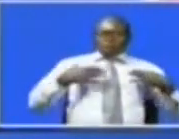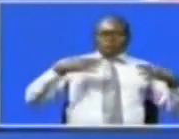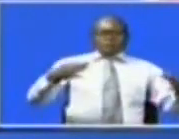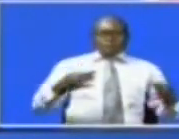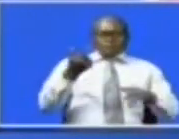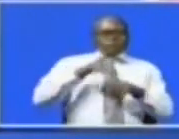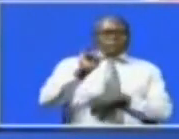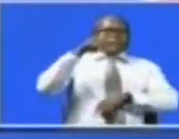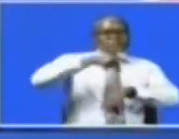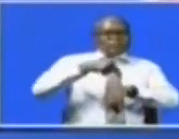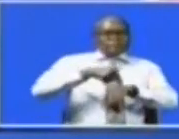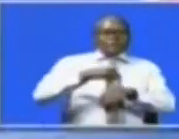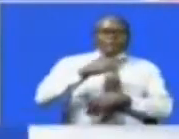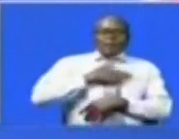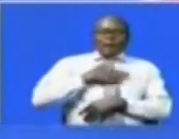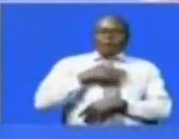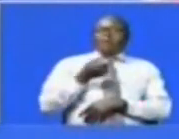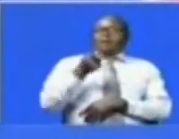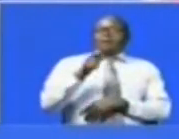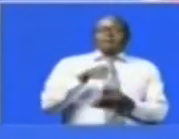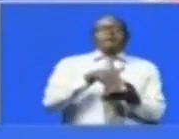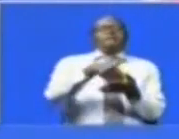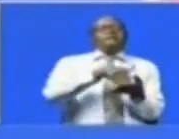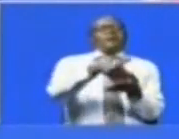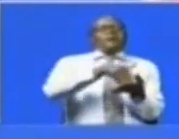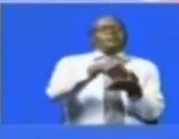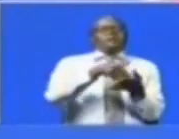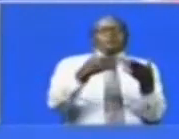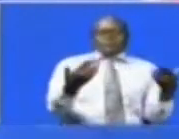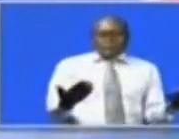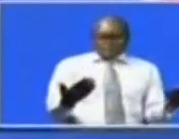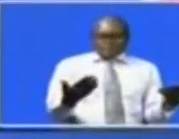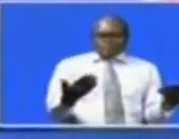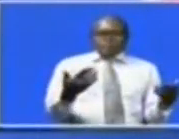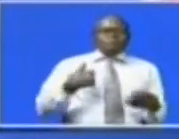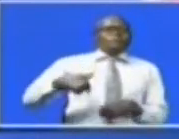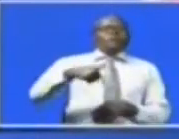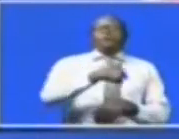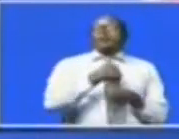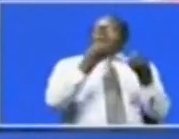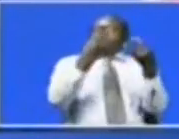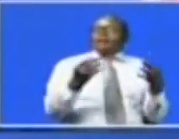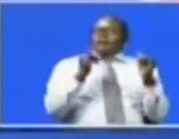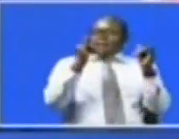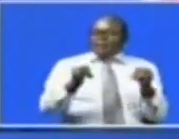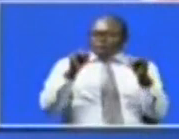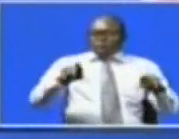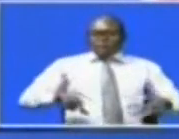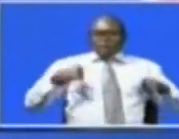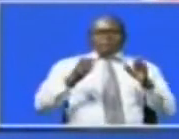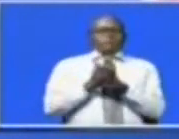away. Our key vulnerability is that we have so many individuals living among